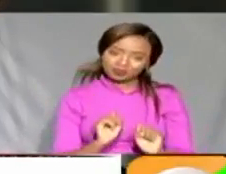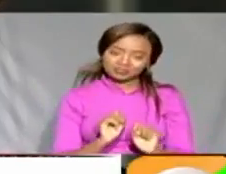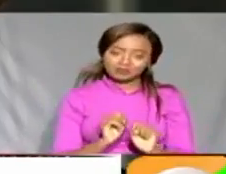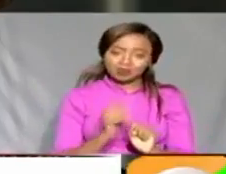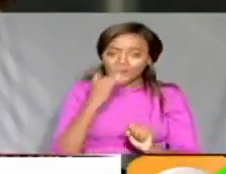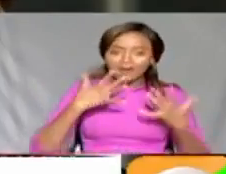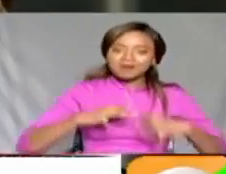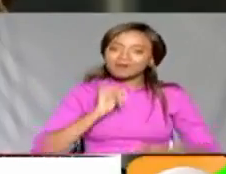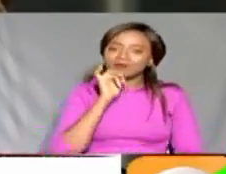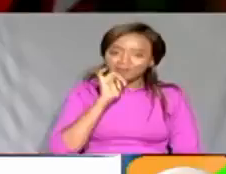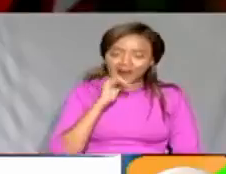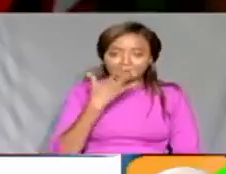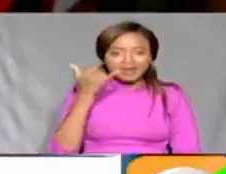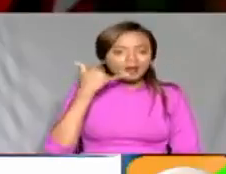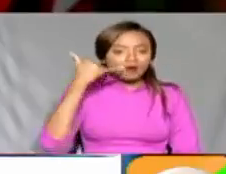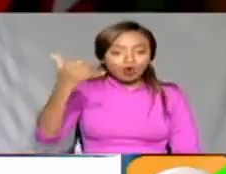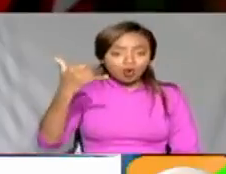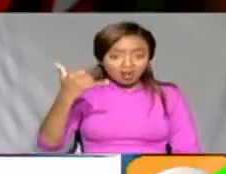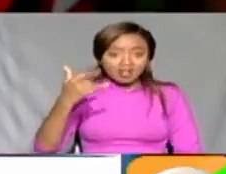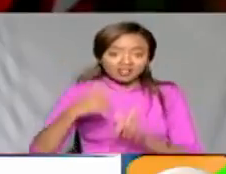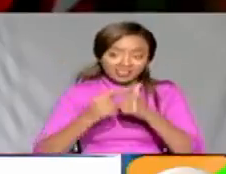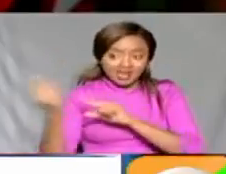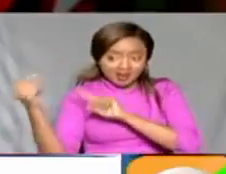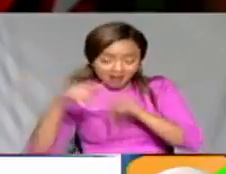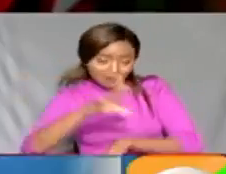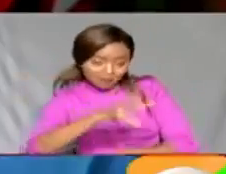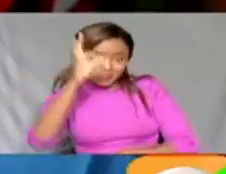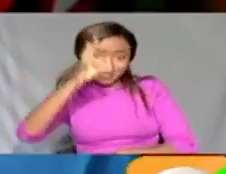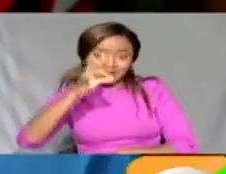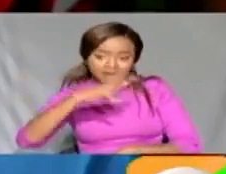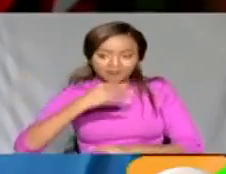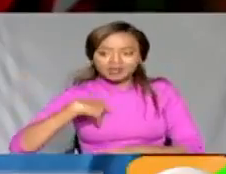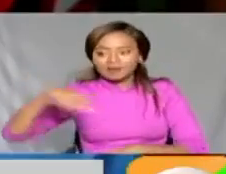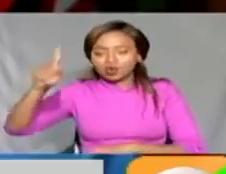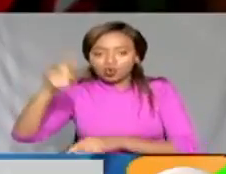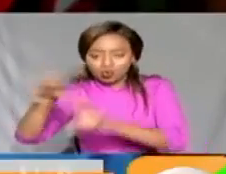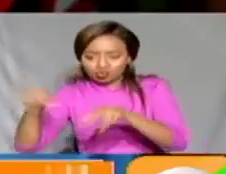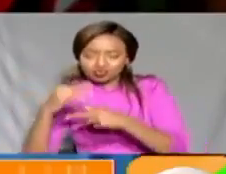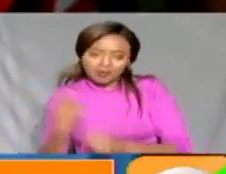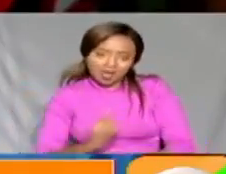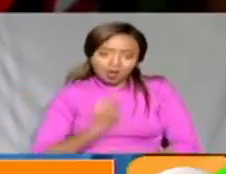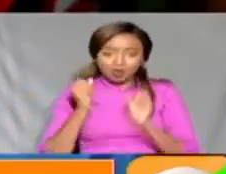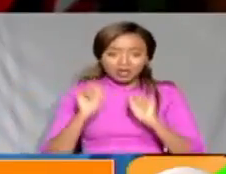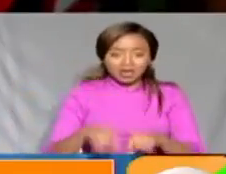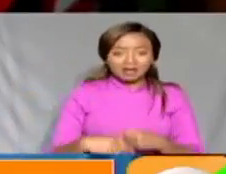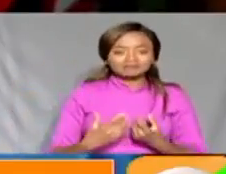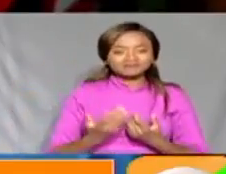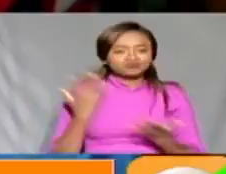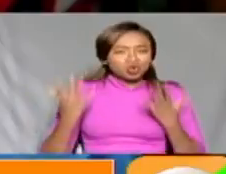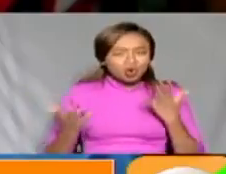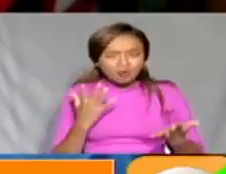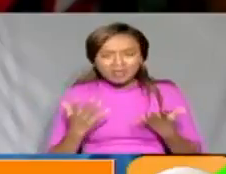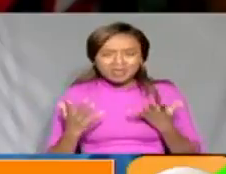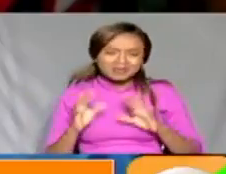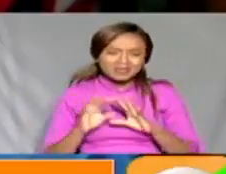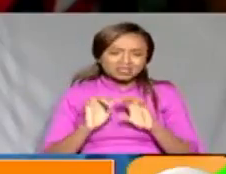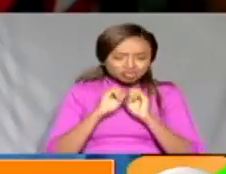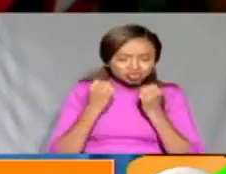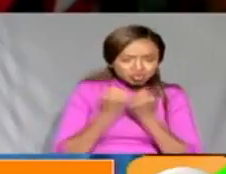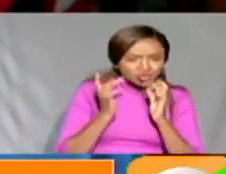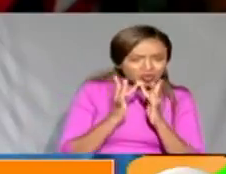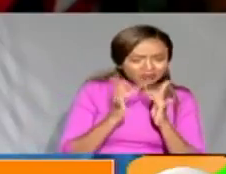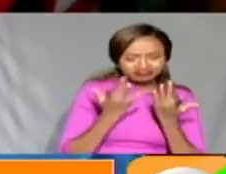place where you can quarantine. Sharing all kinds of fake media or doing hoarding, buying or anything like that, that's not